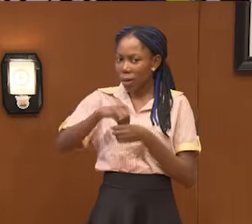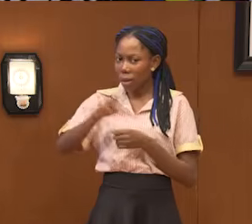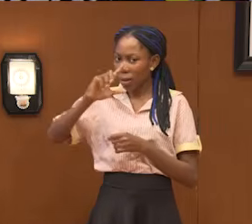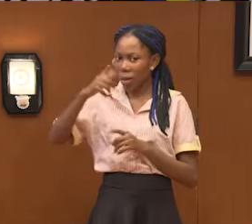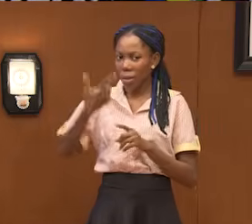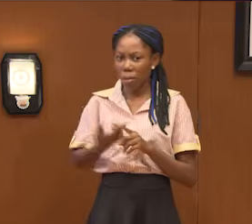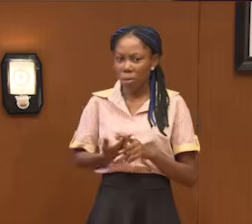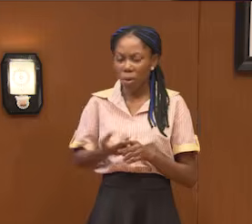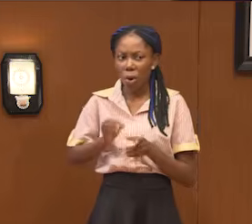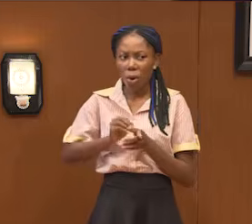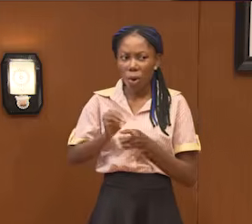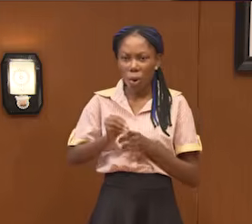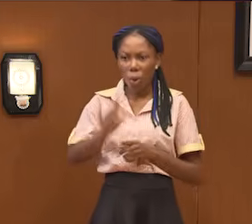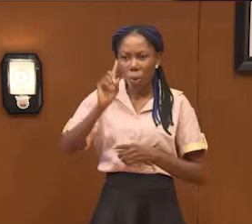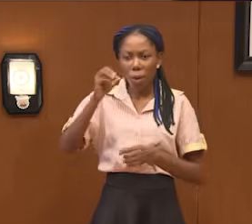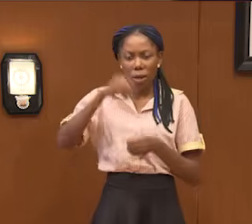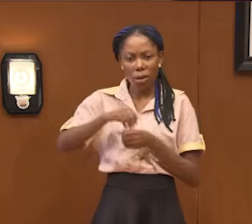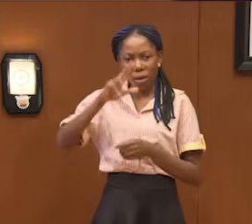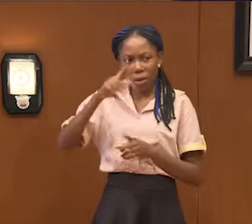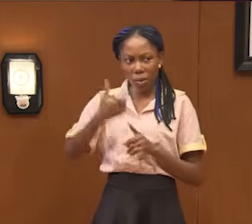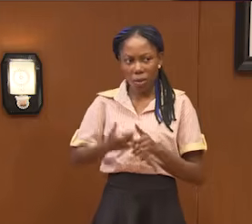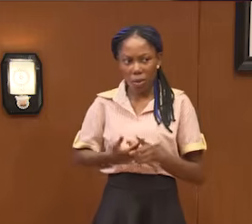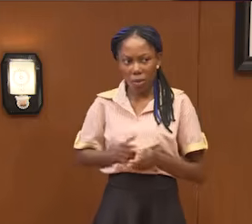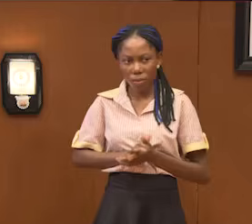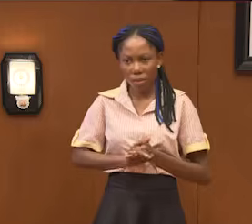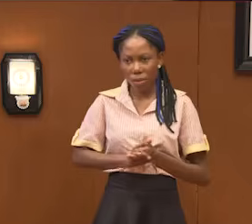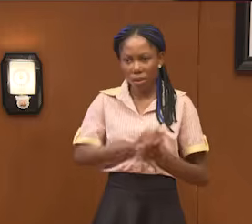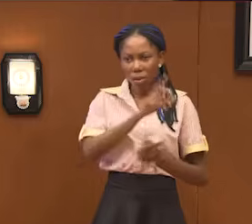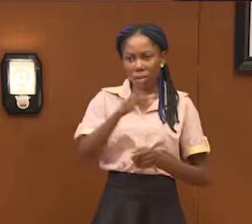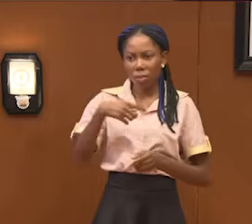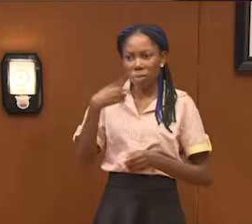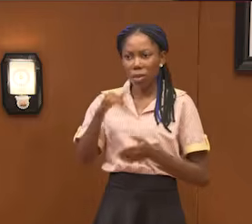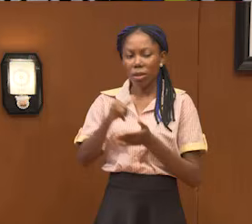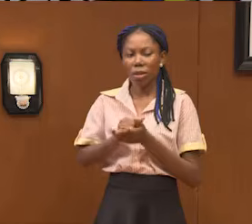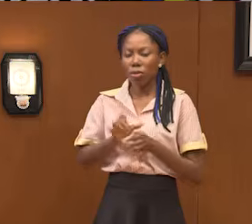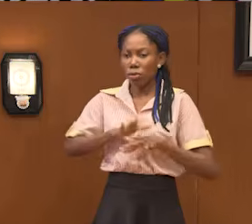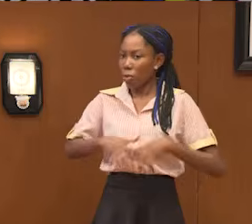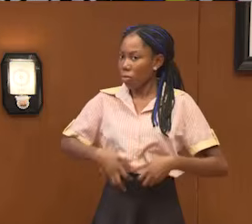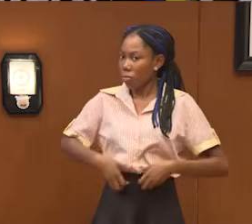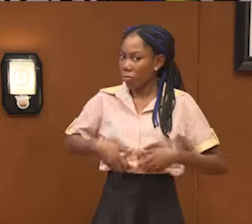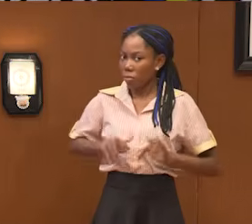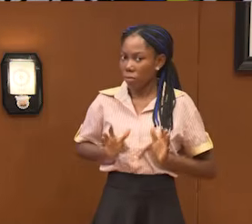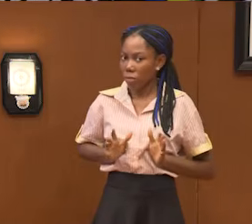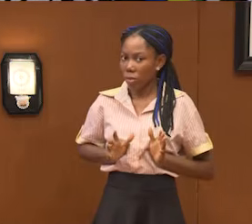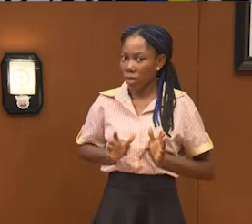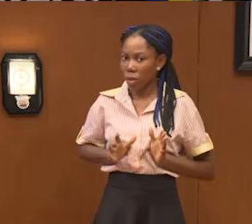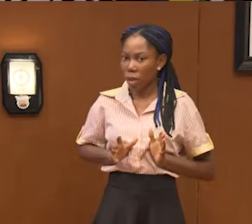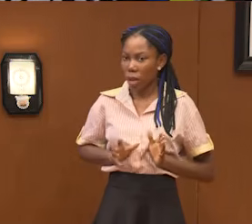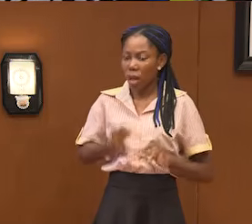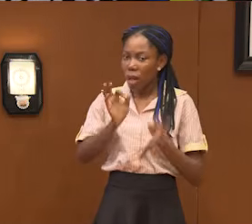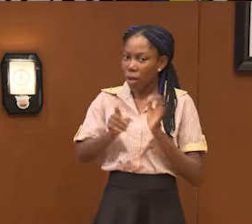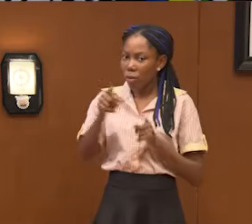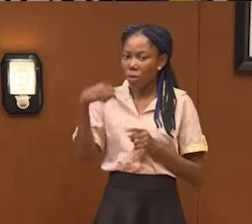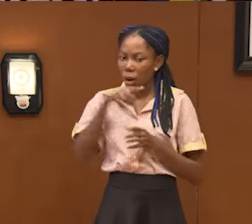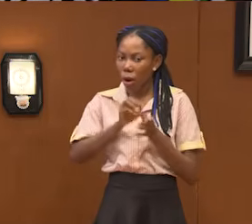Do you know what? No. Don't exaggerate. Okay. Do you understand? You might be saying, I'm not saying you are